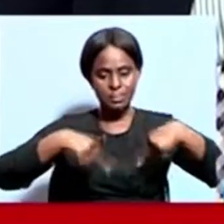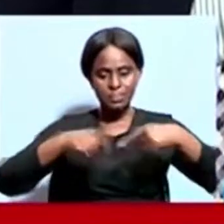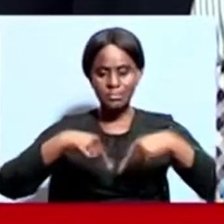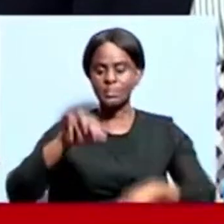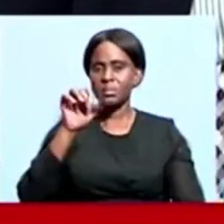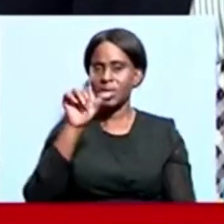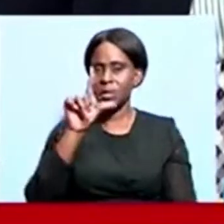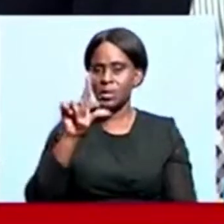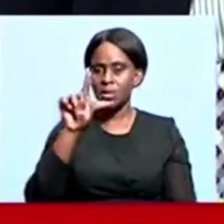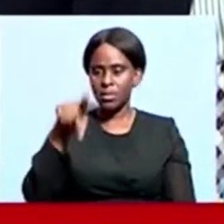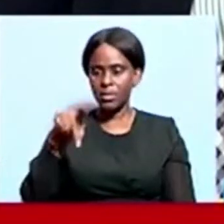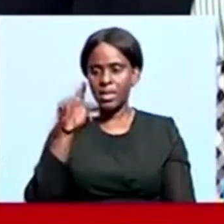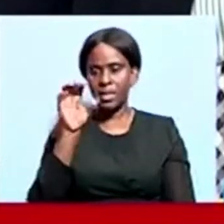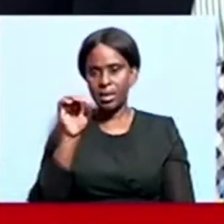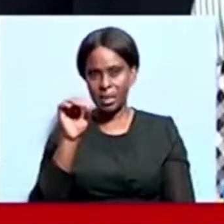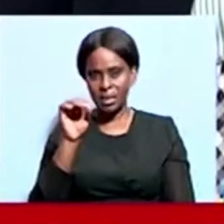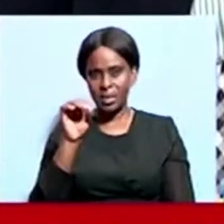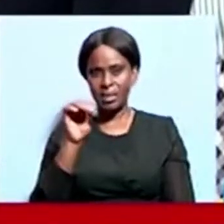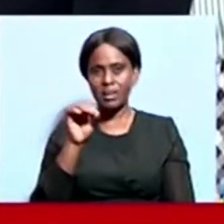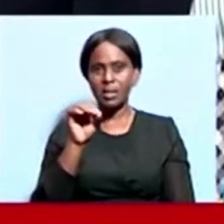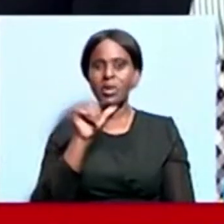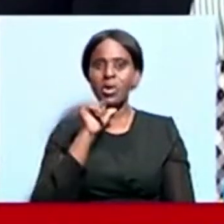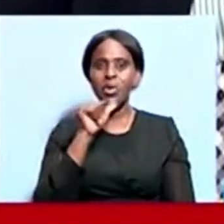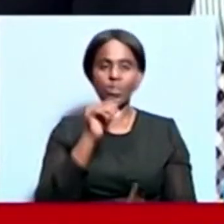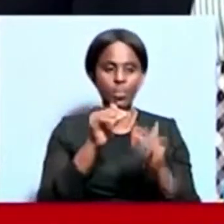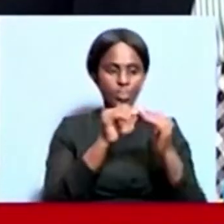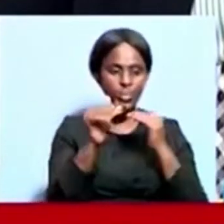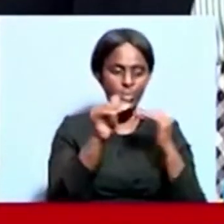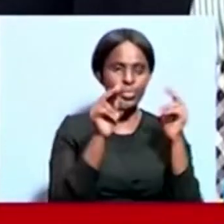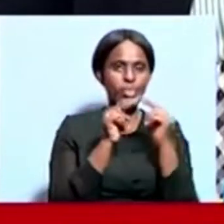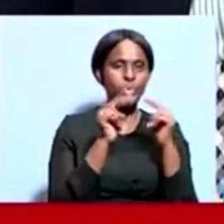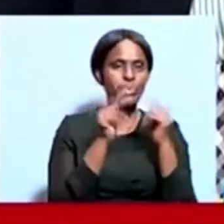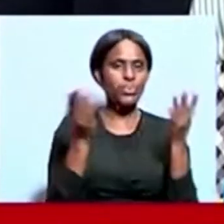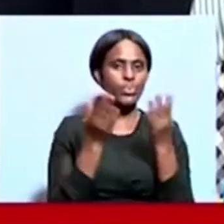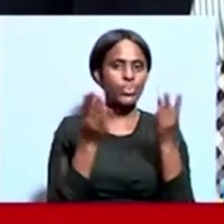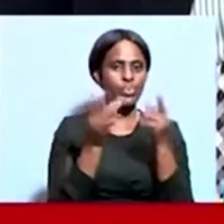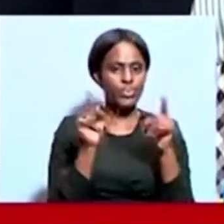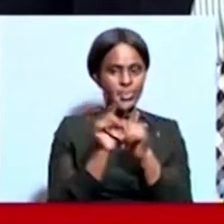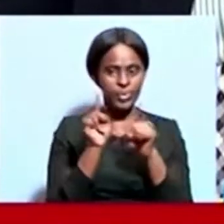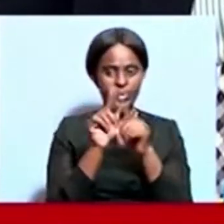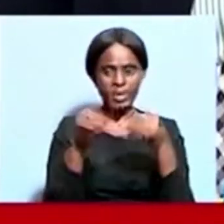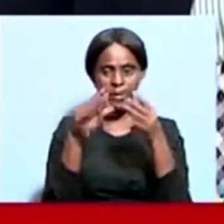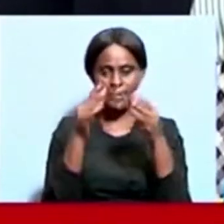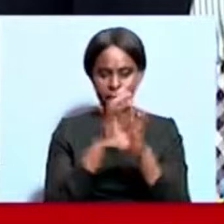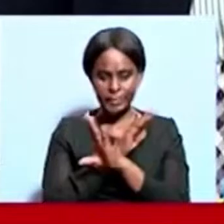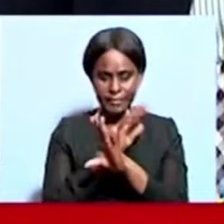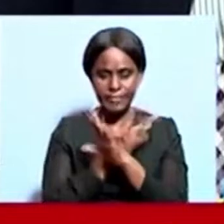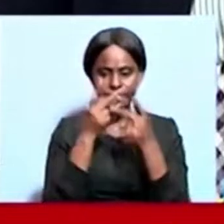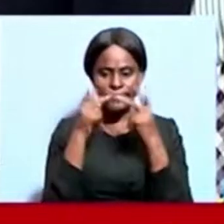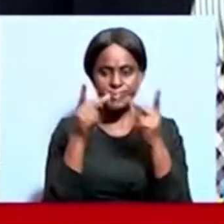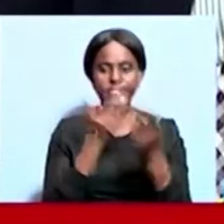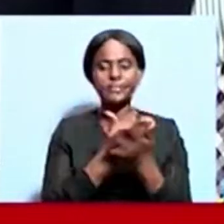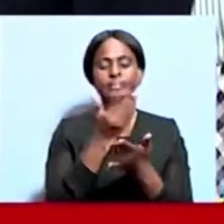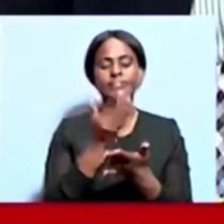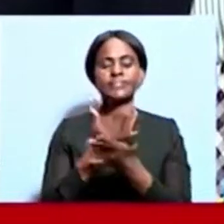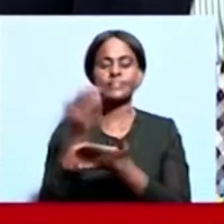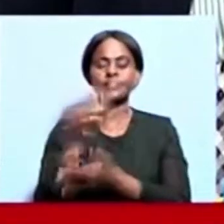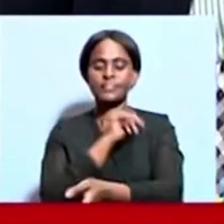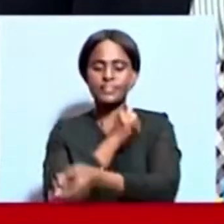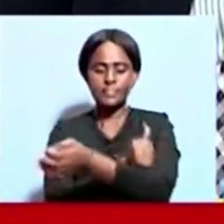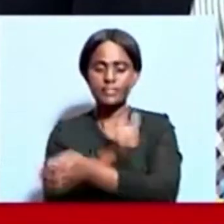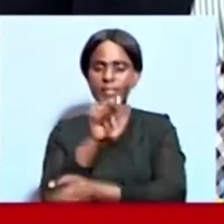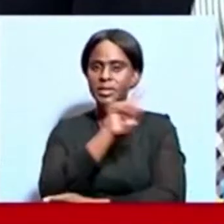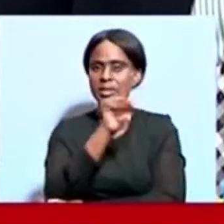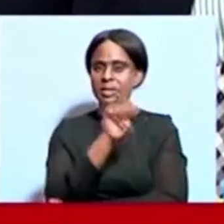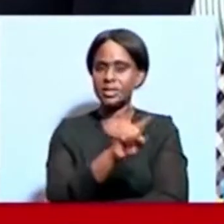orders instead of standard contracts as issued by the Zambia Public Procurement Authority,